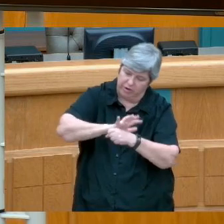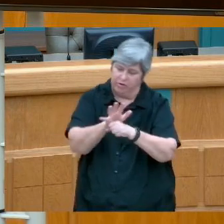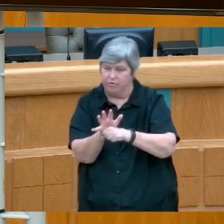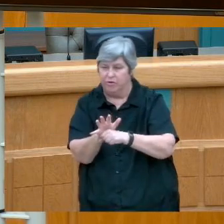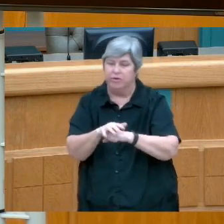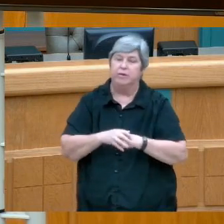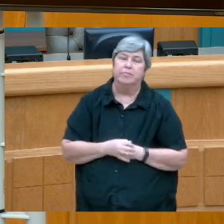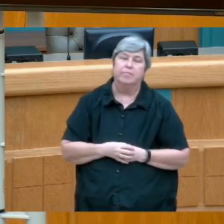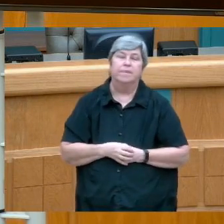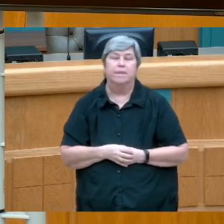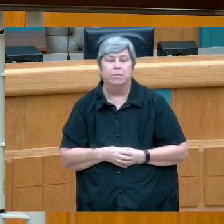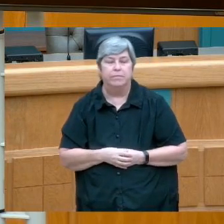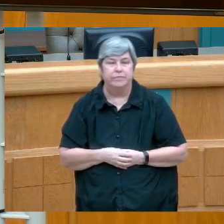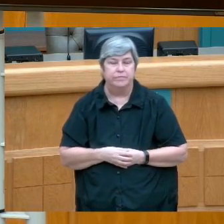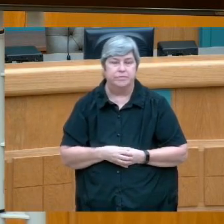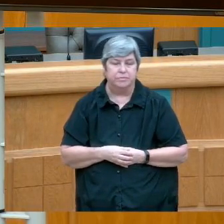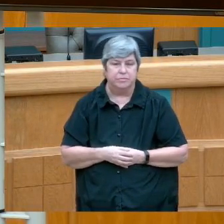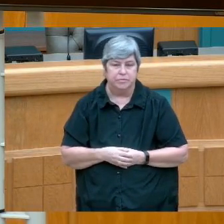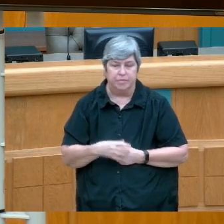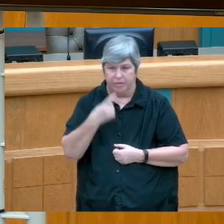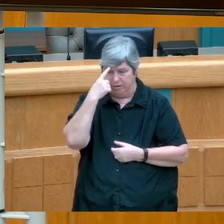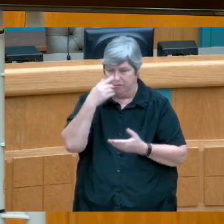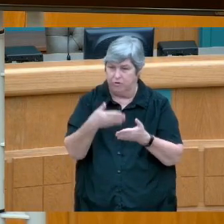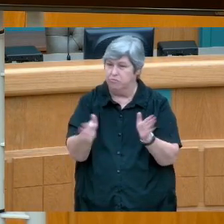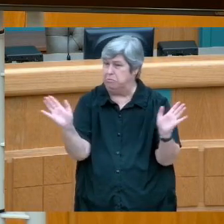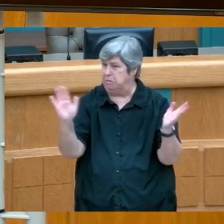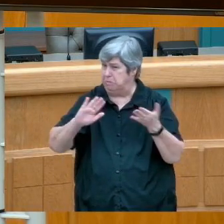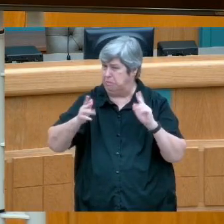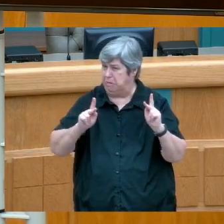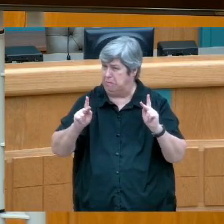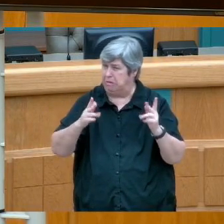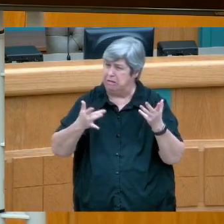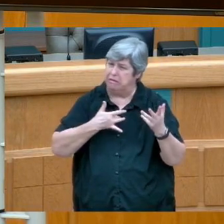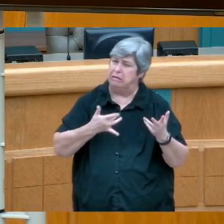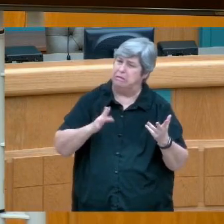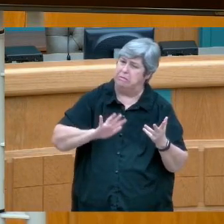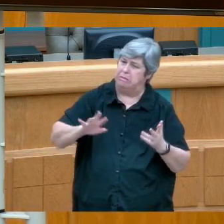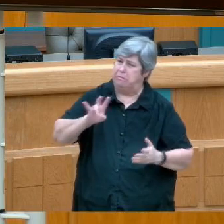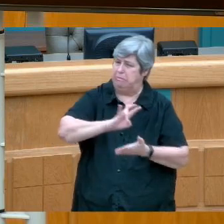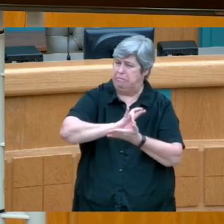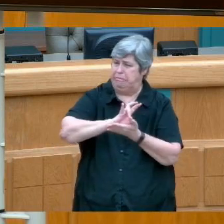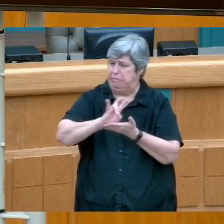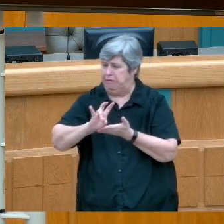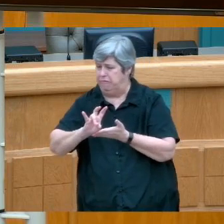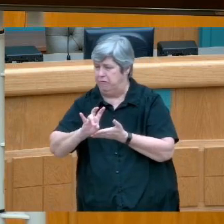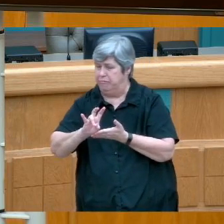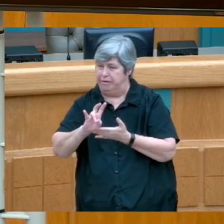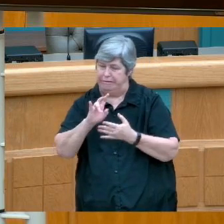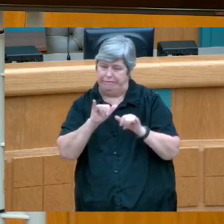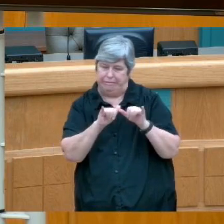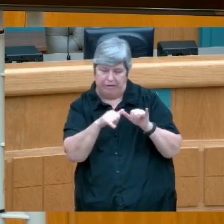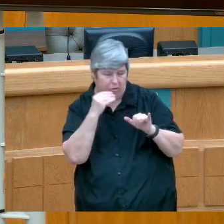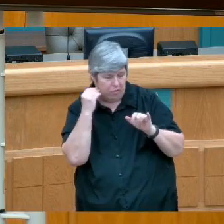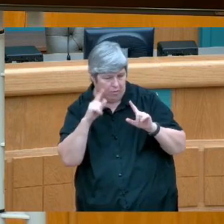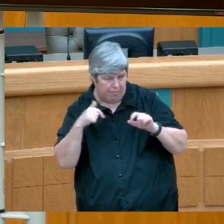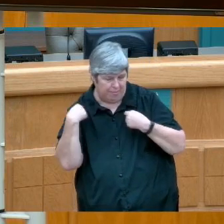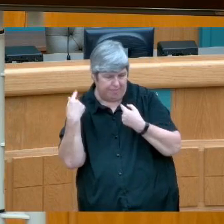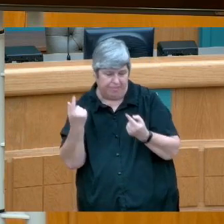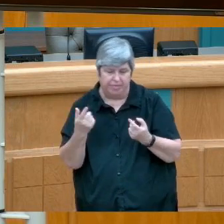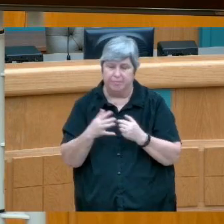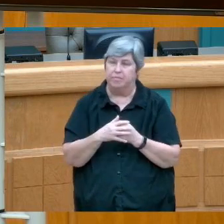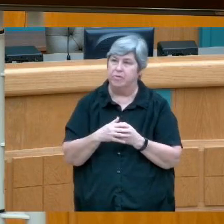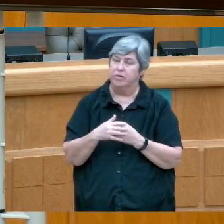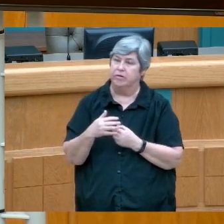COVID. And for the general community, it's probably been about 7 weeks. And it kind of